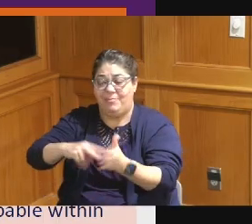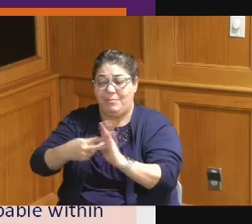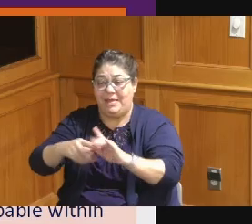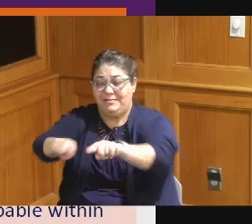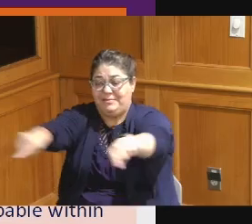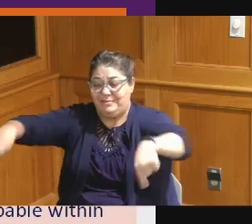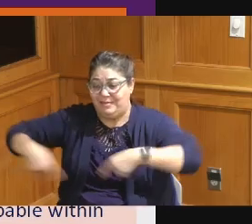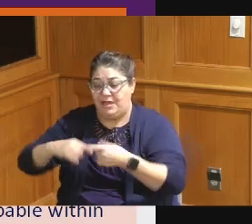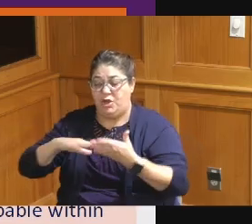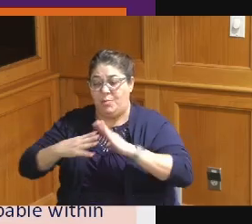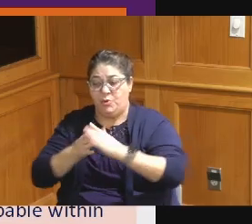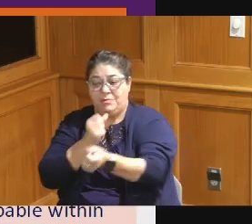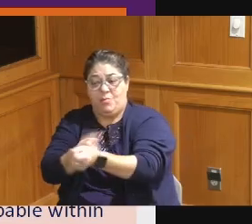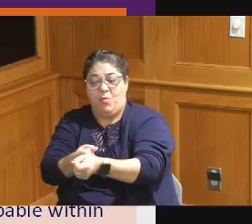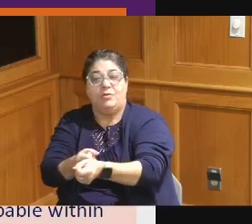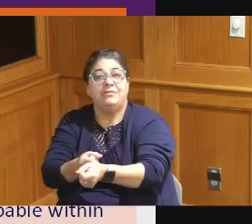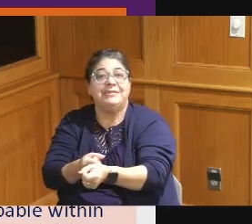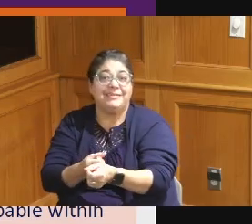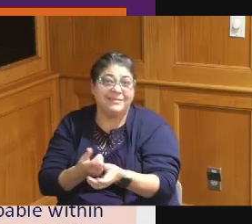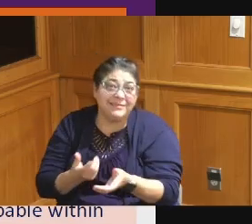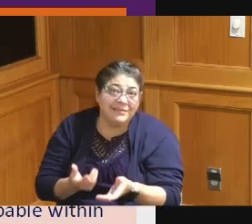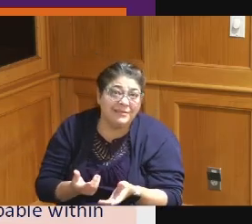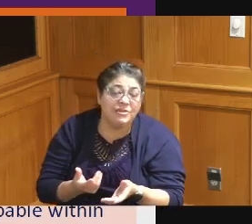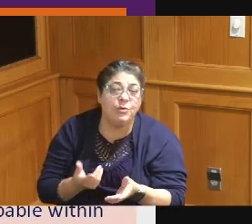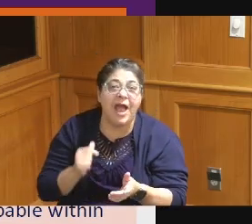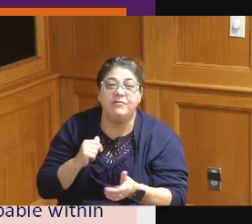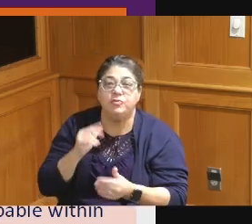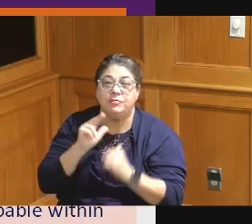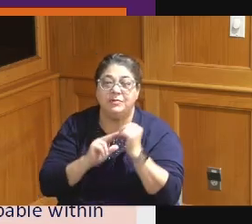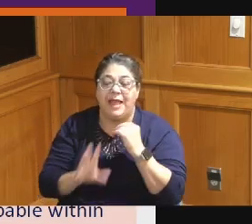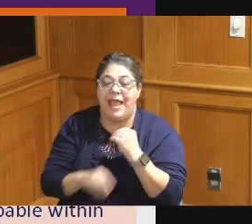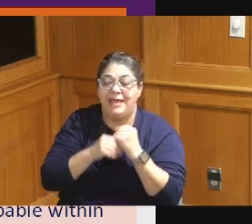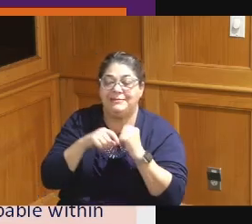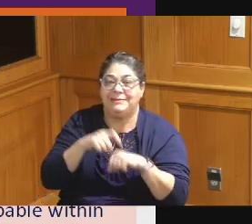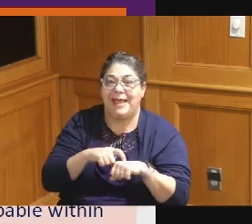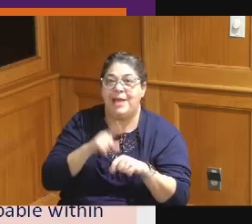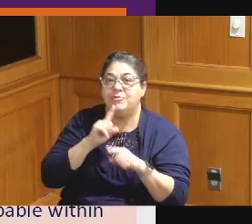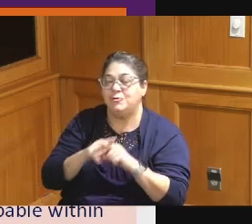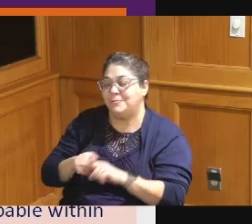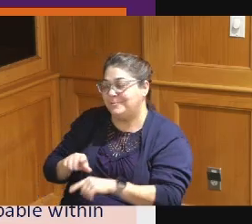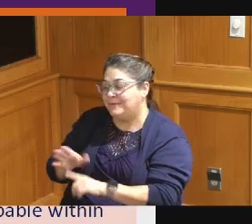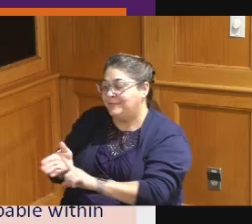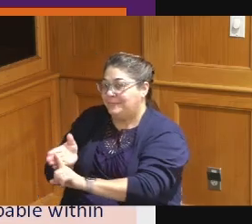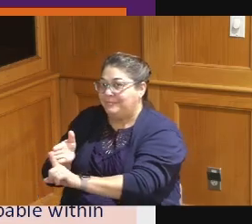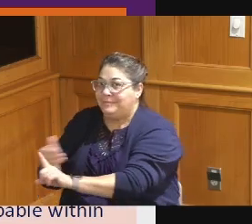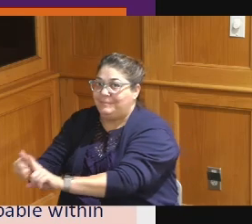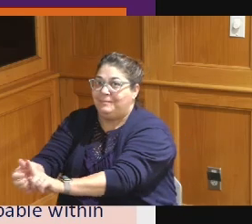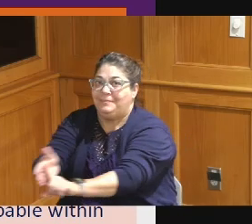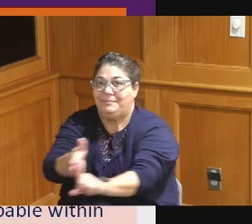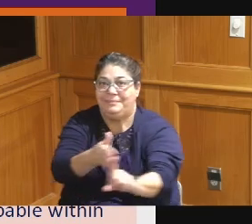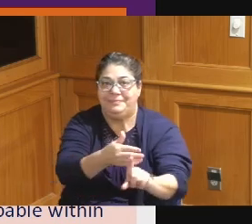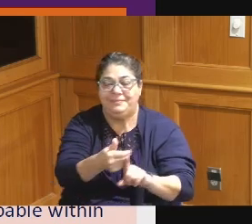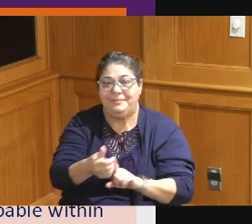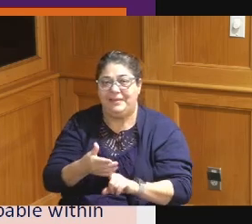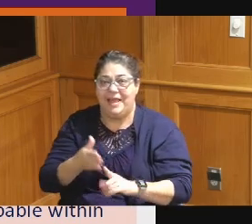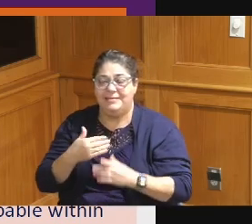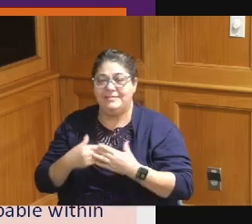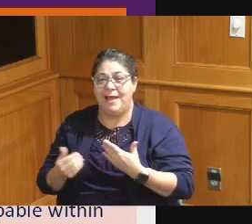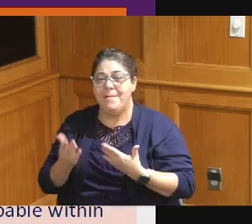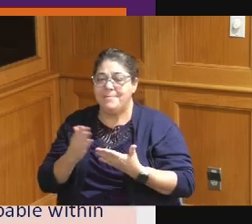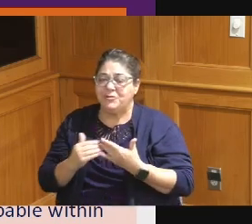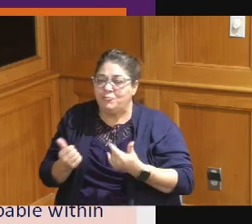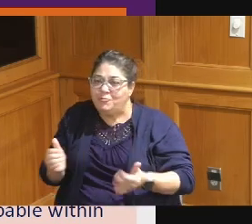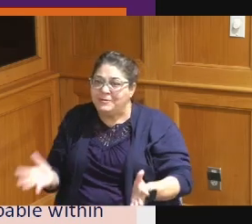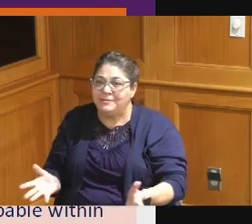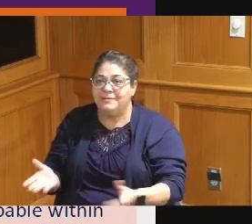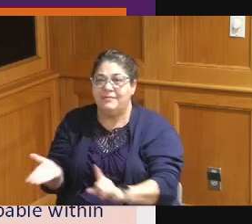this. And you have to build in time and sort of time and maybe a little bit of uncertainty around how that might play out.